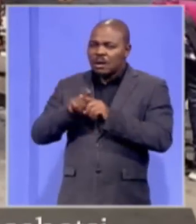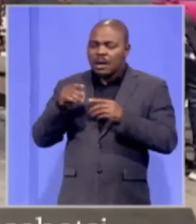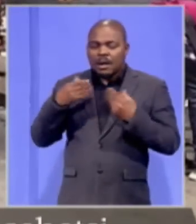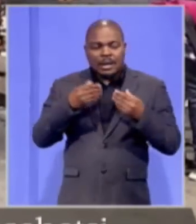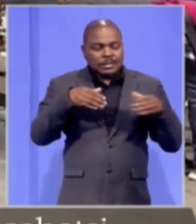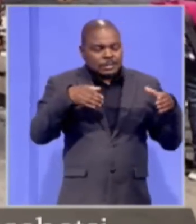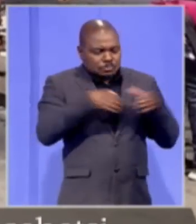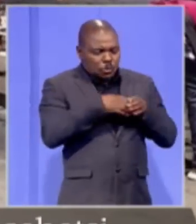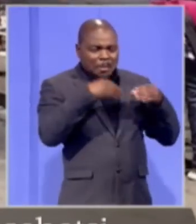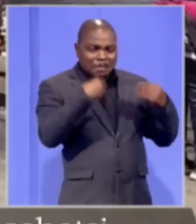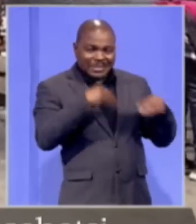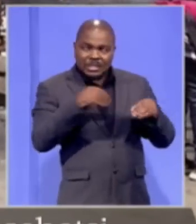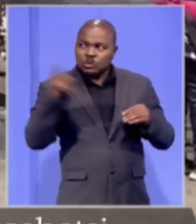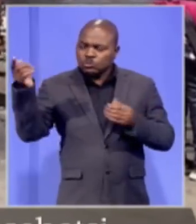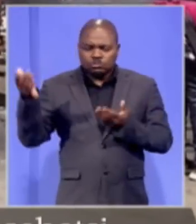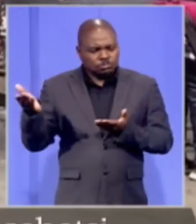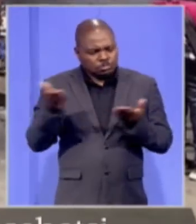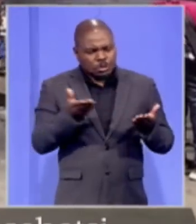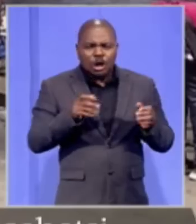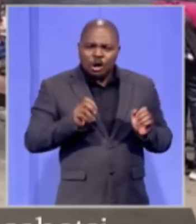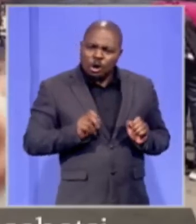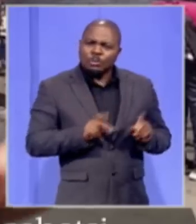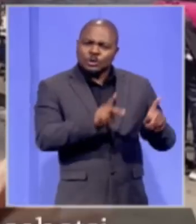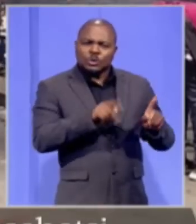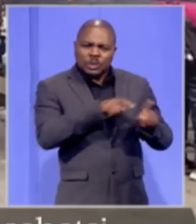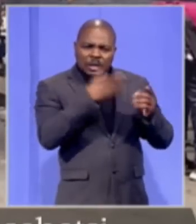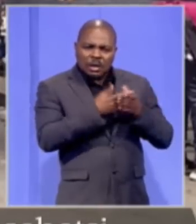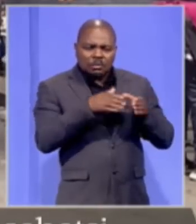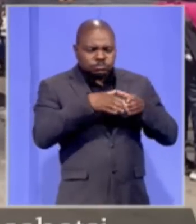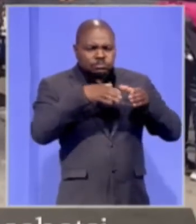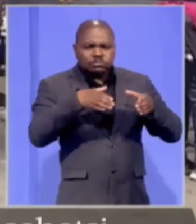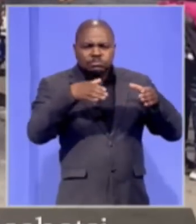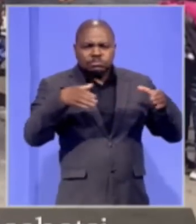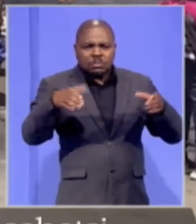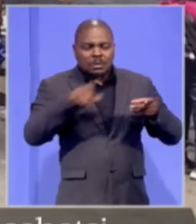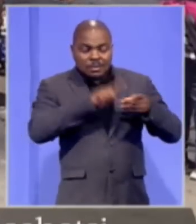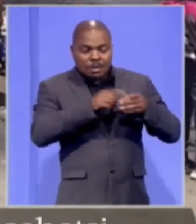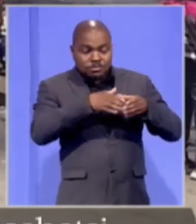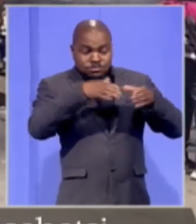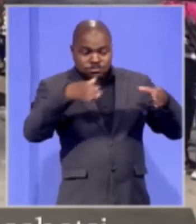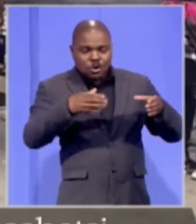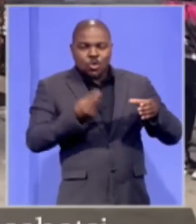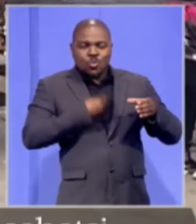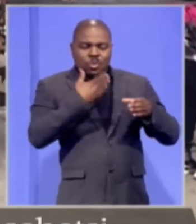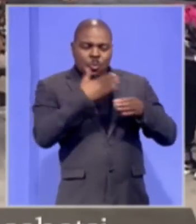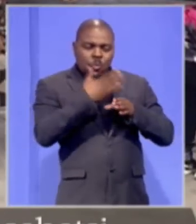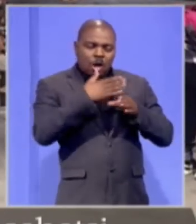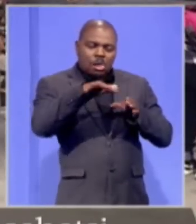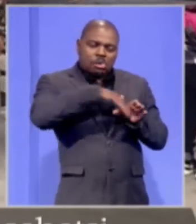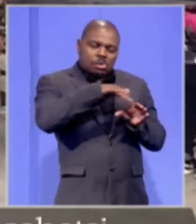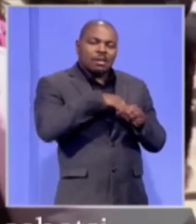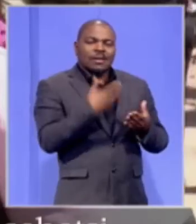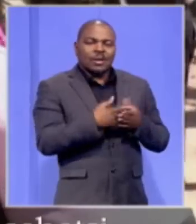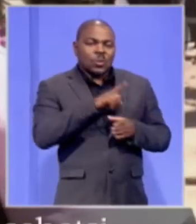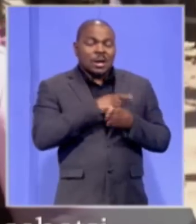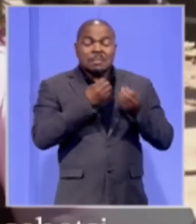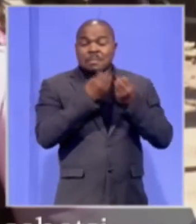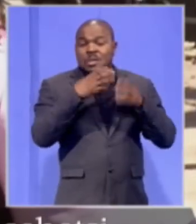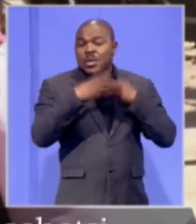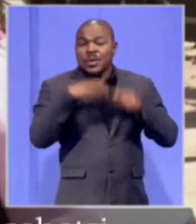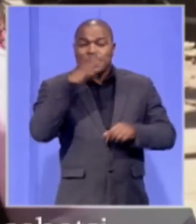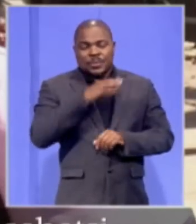business in an opportunity gore like ba expand so ba kgone go hira basha cause unemployment e go godimo. Mo